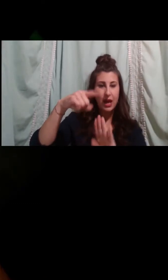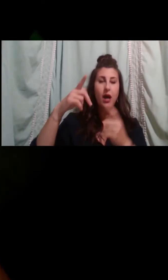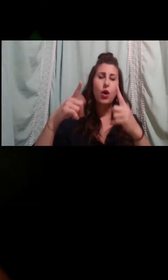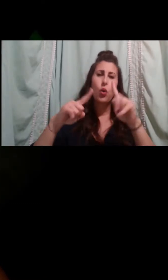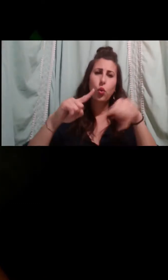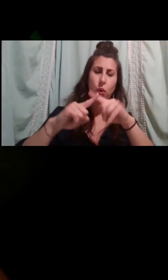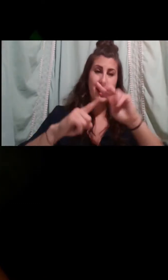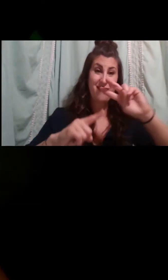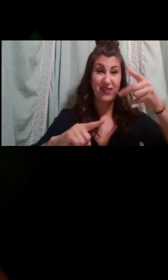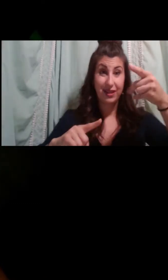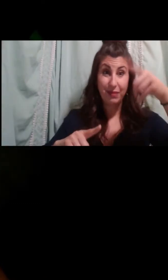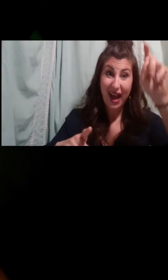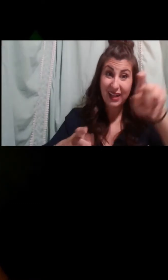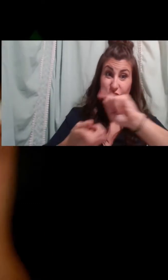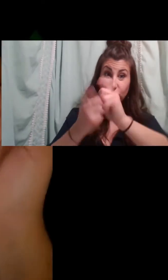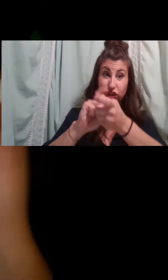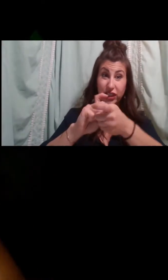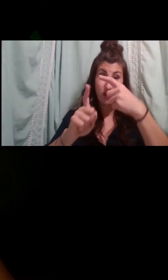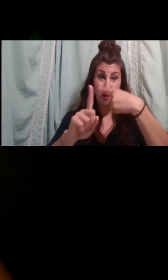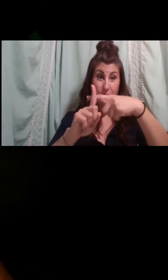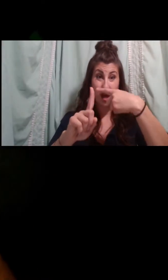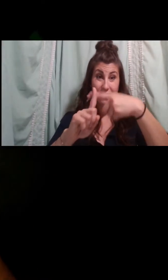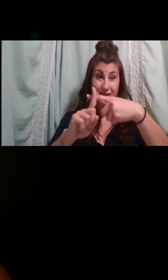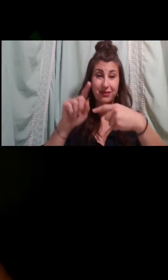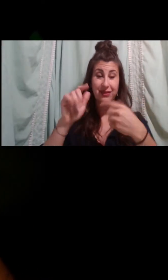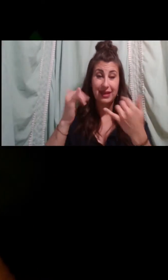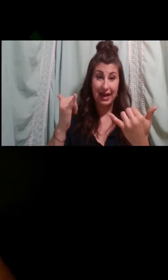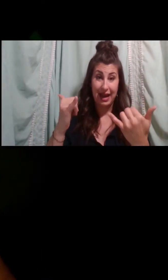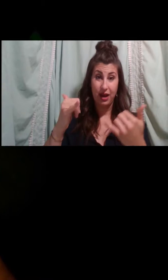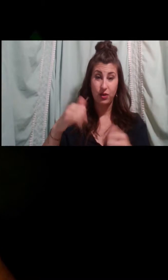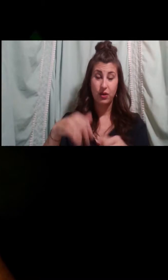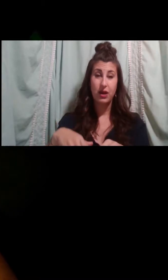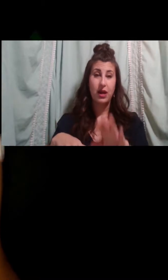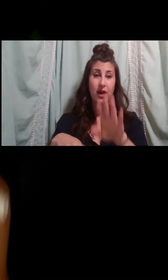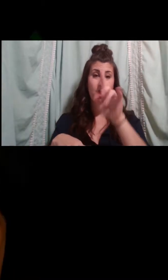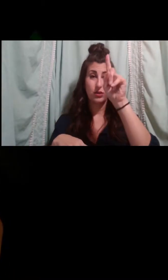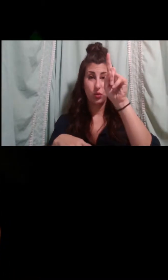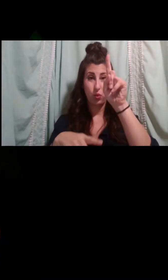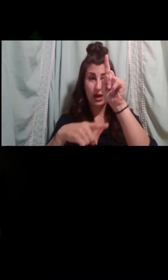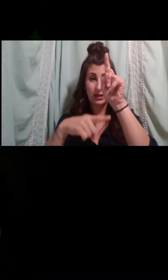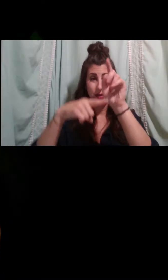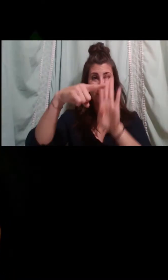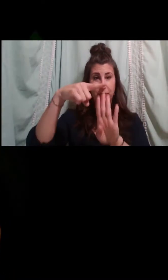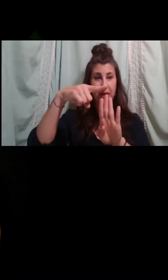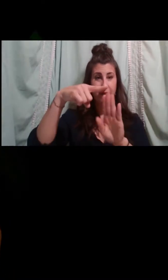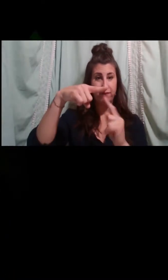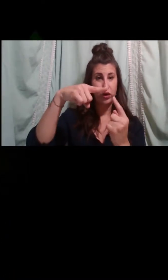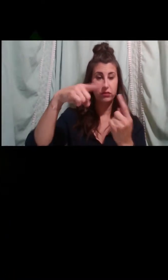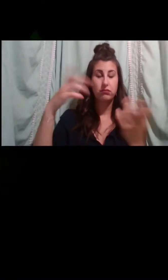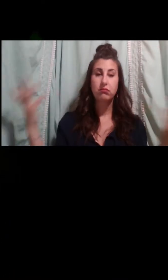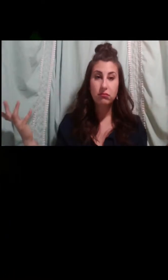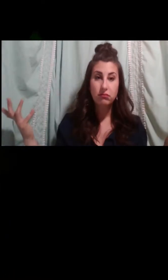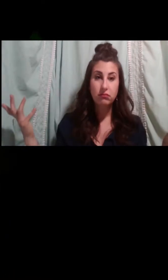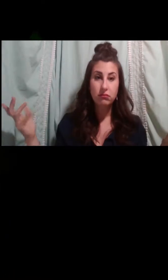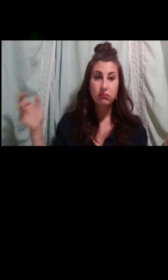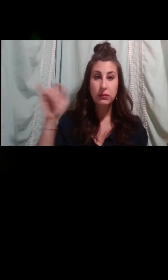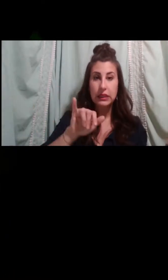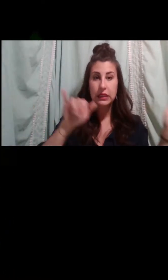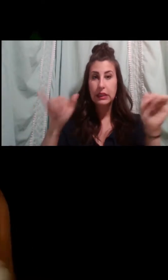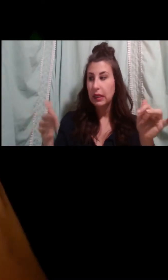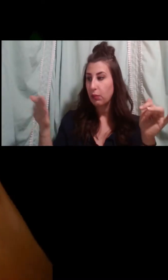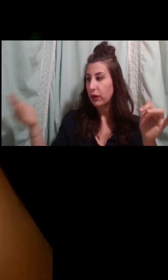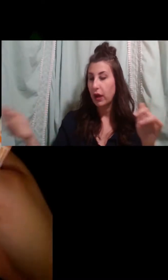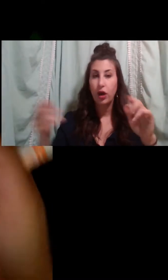going to change it. Once I flip it, I have to change it to a positive. So now it's 1 over b to the 1st, which is right here. B to the